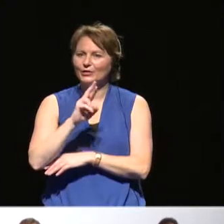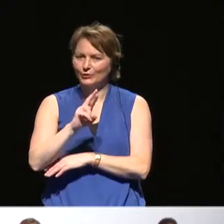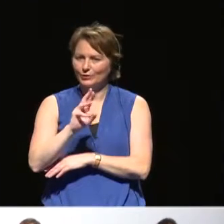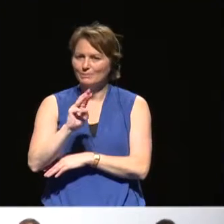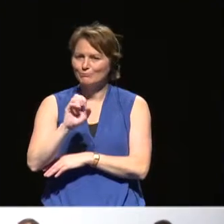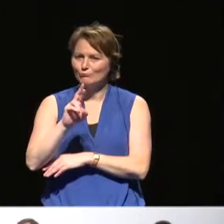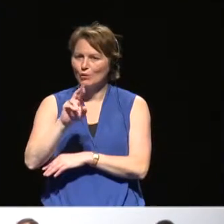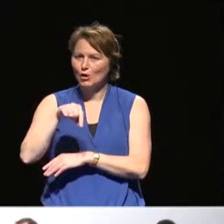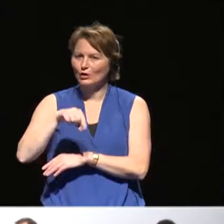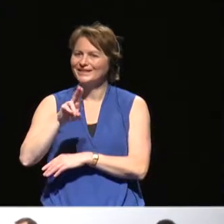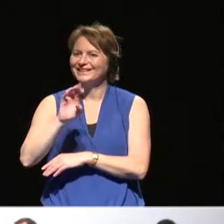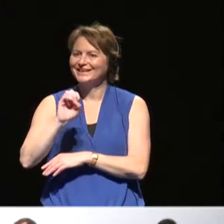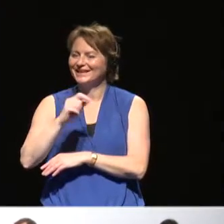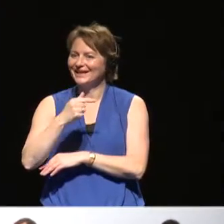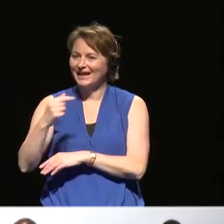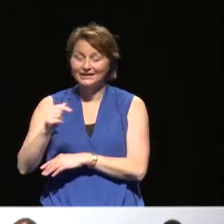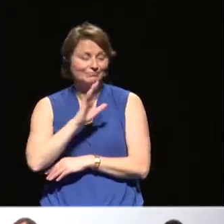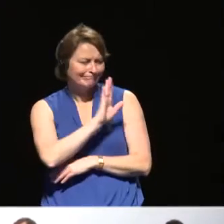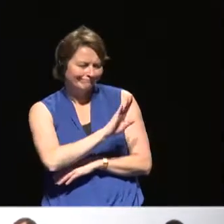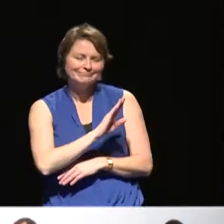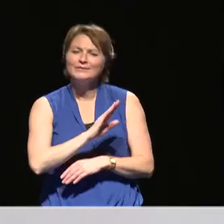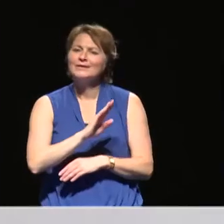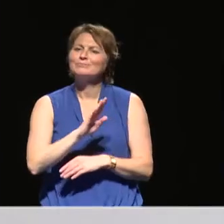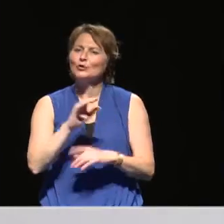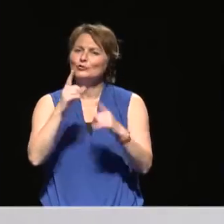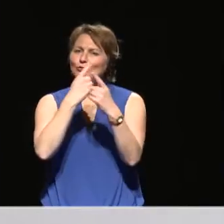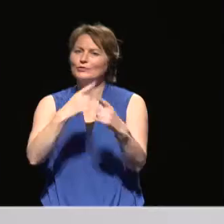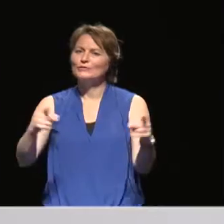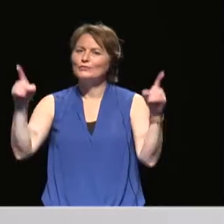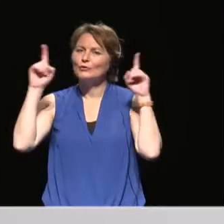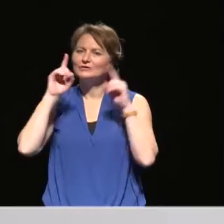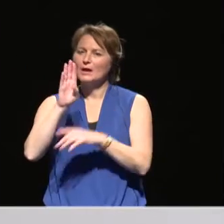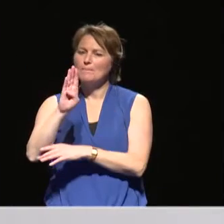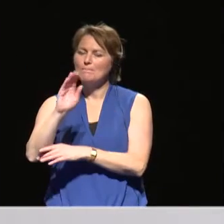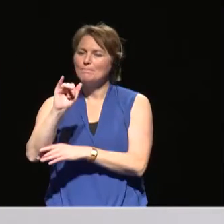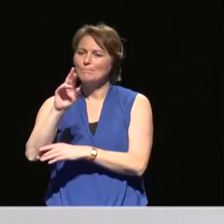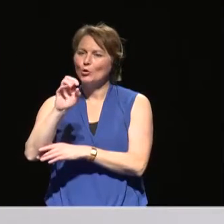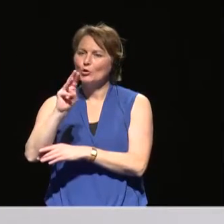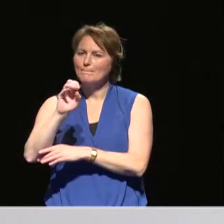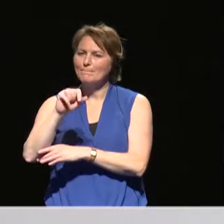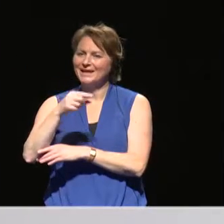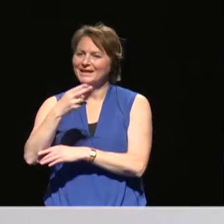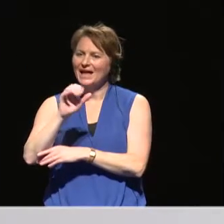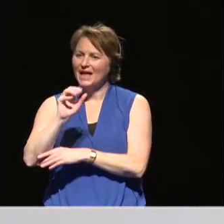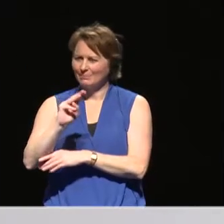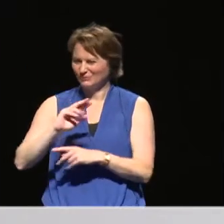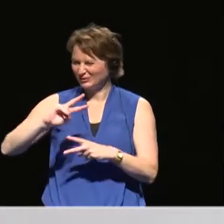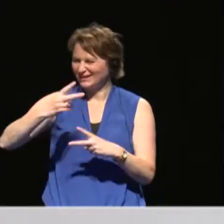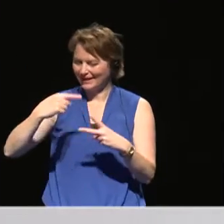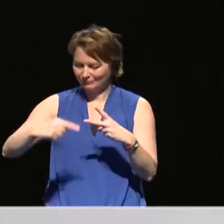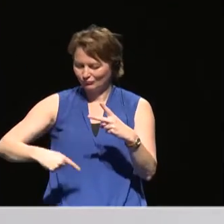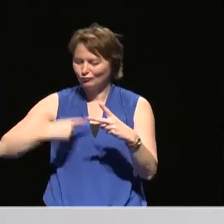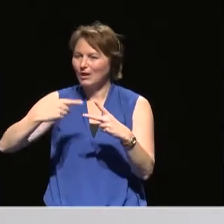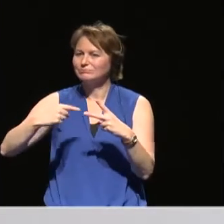Birmingham if you can, with your academic approach, just bring to an end the second round of this